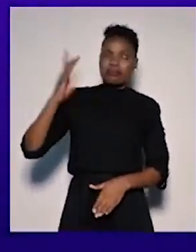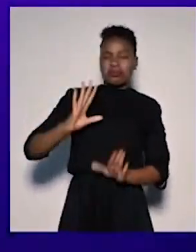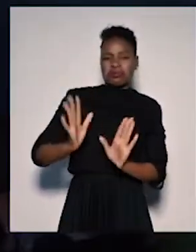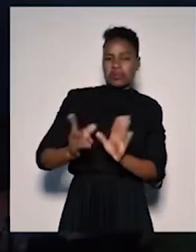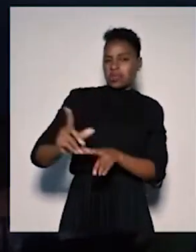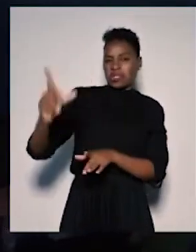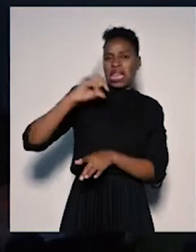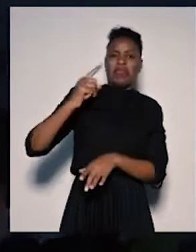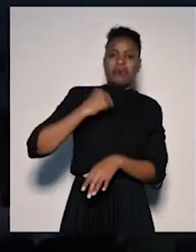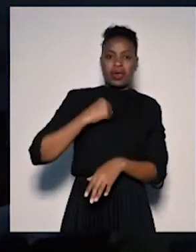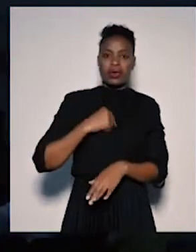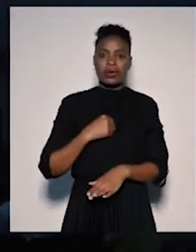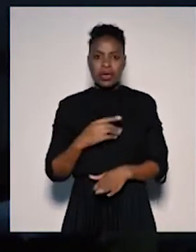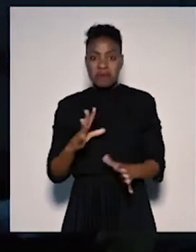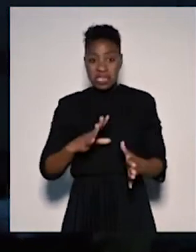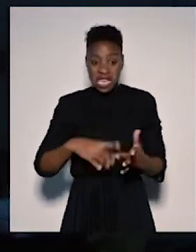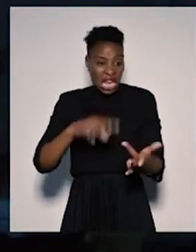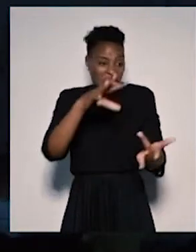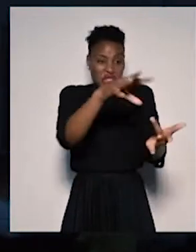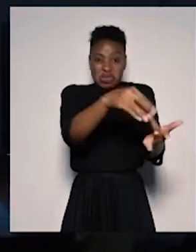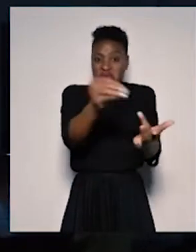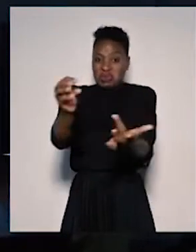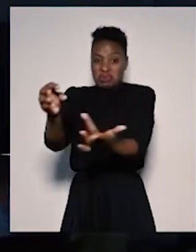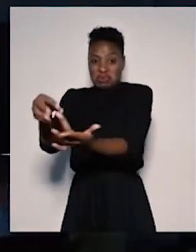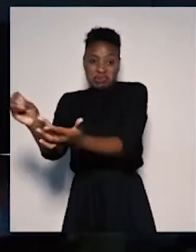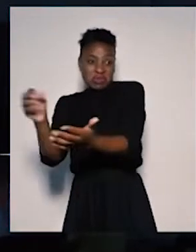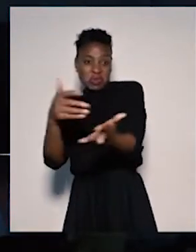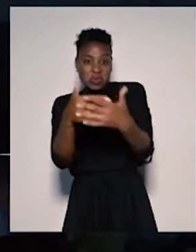marriage. Ngatola noma ubani.